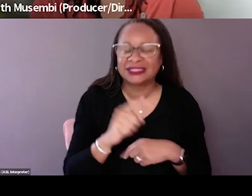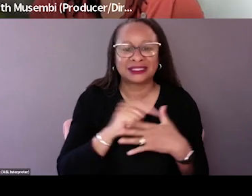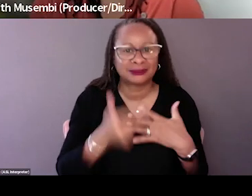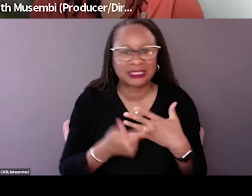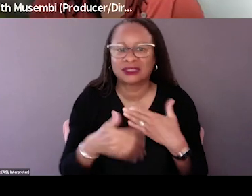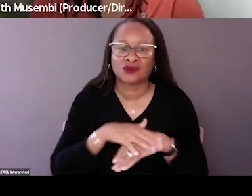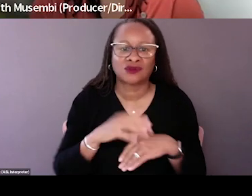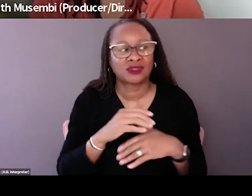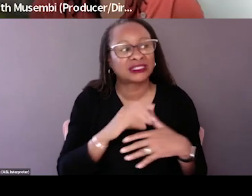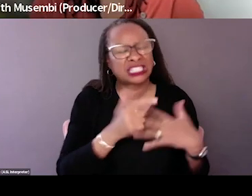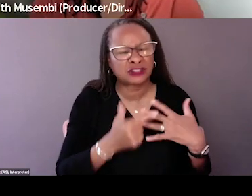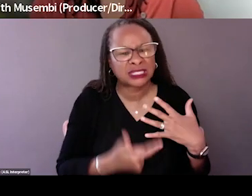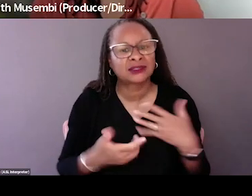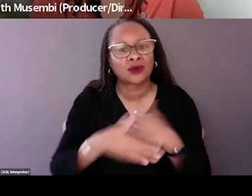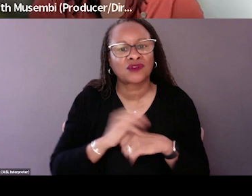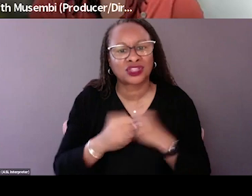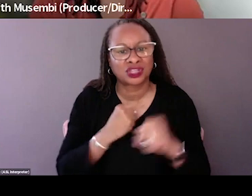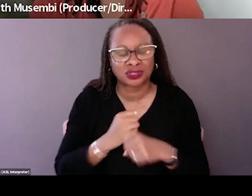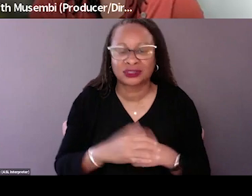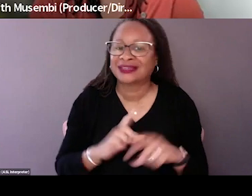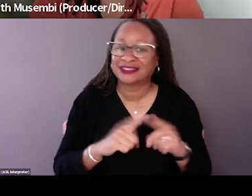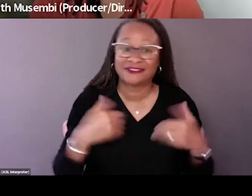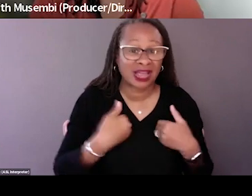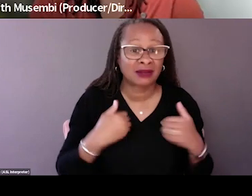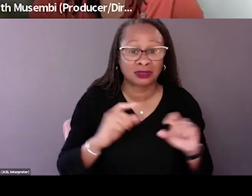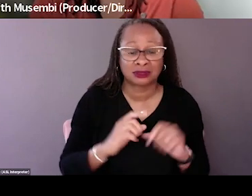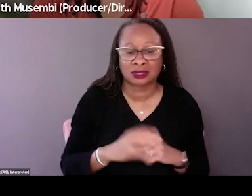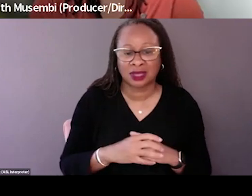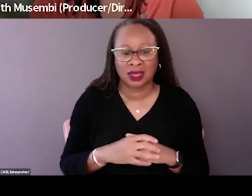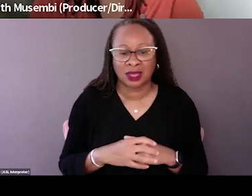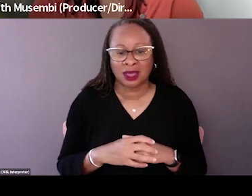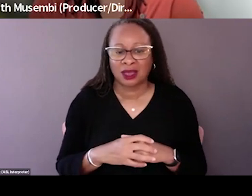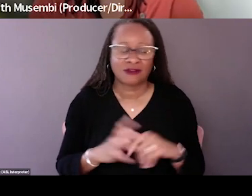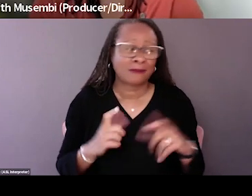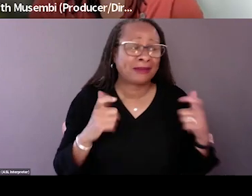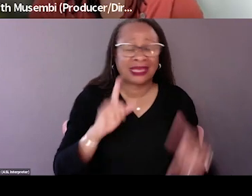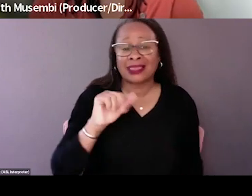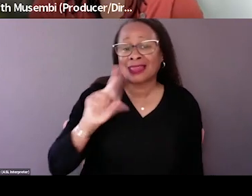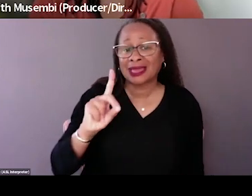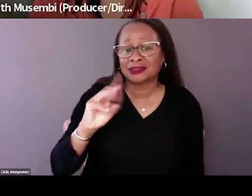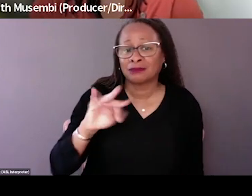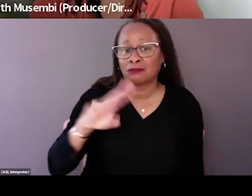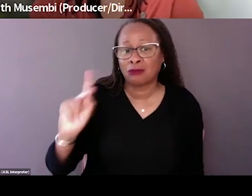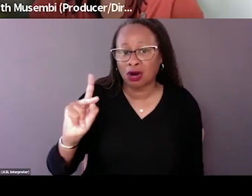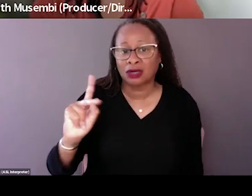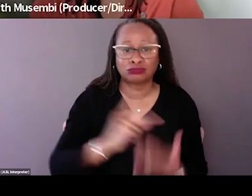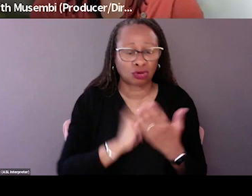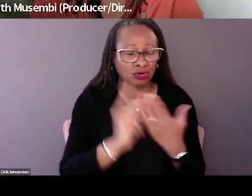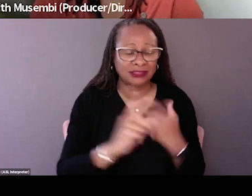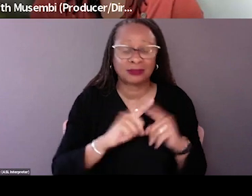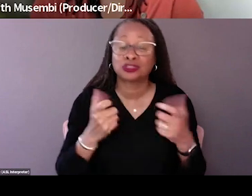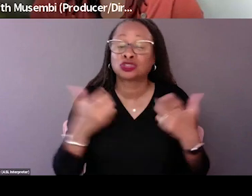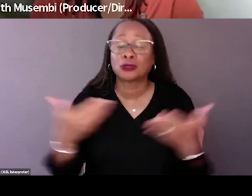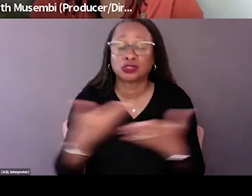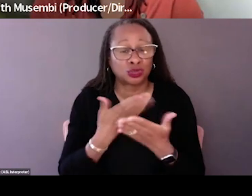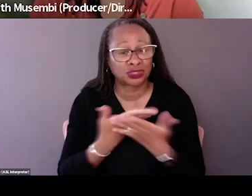I can honestly say for big landmark shows that there's so much new stuff in here. Every